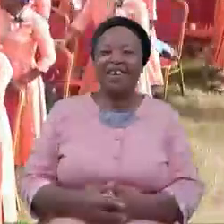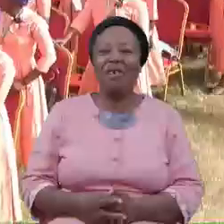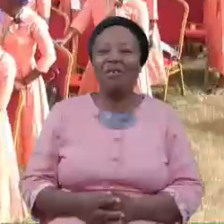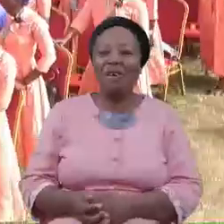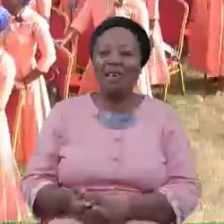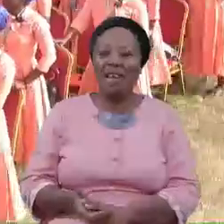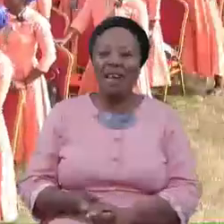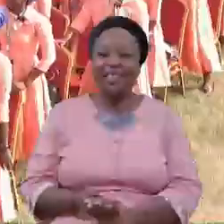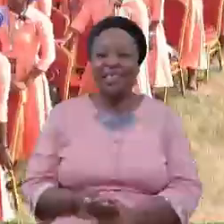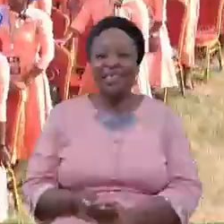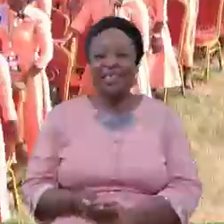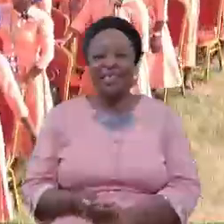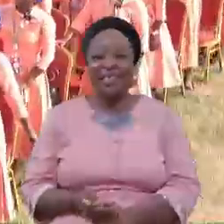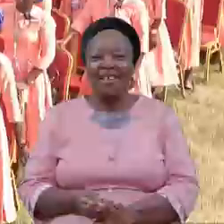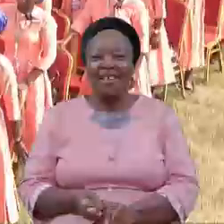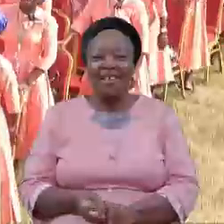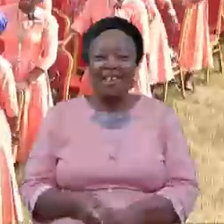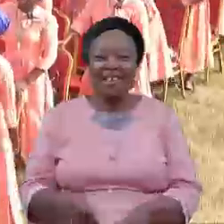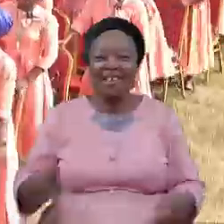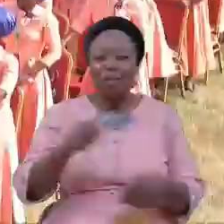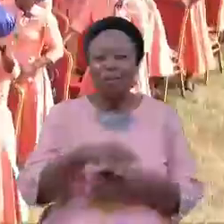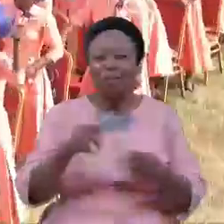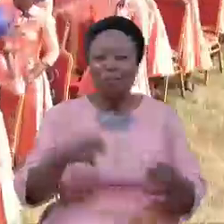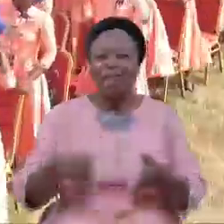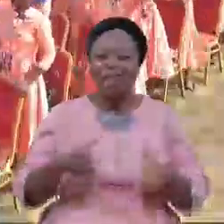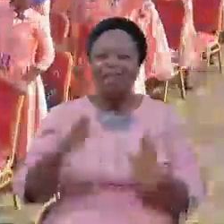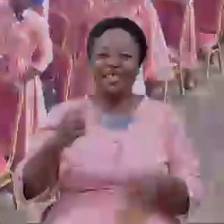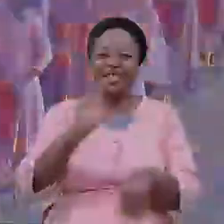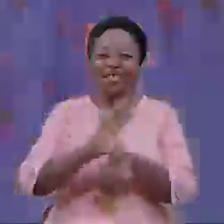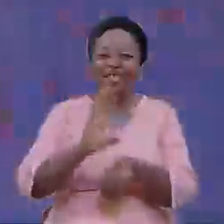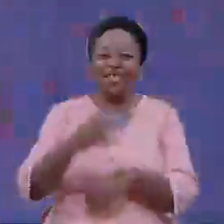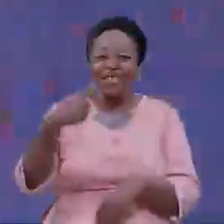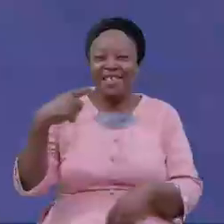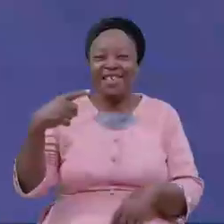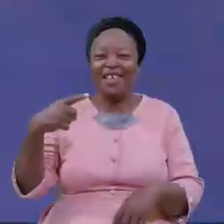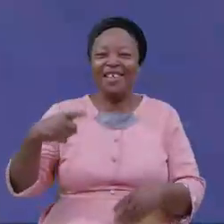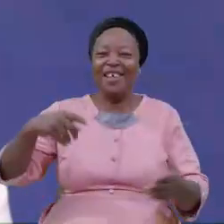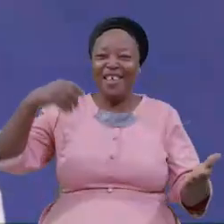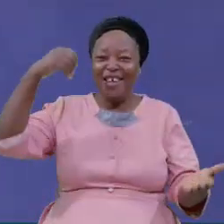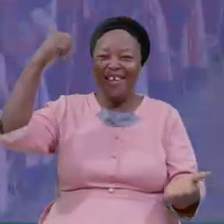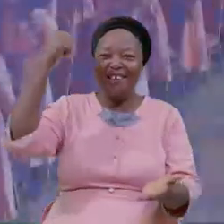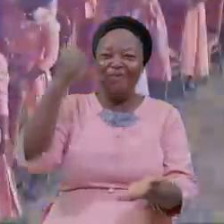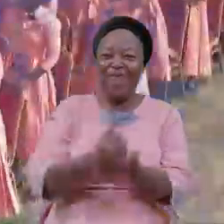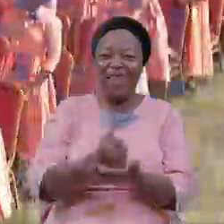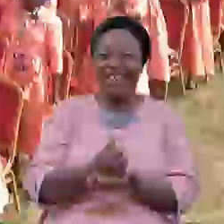Are you there? Let the church say amen.